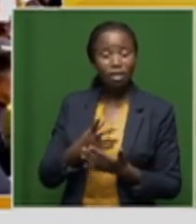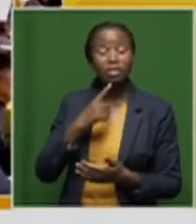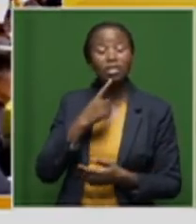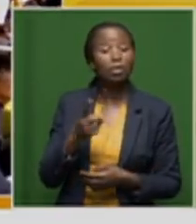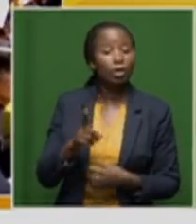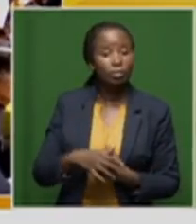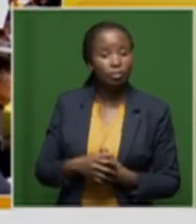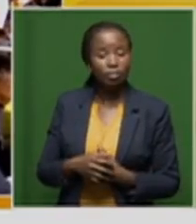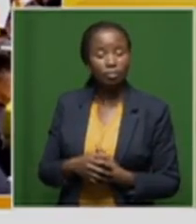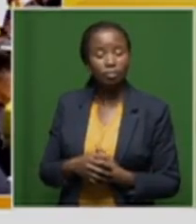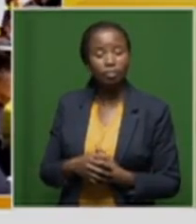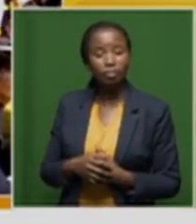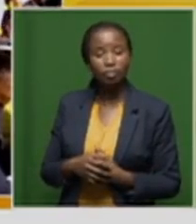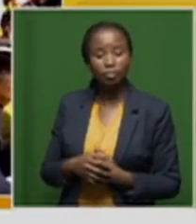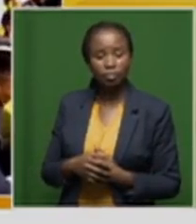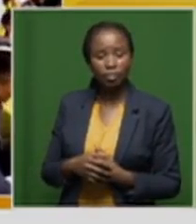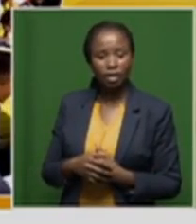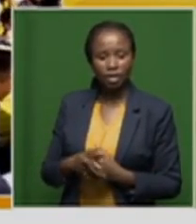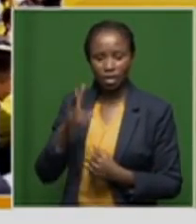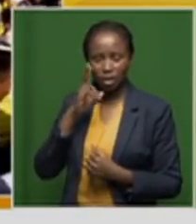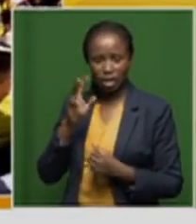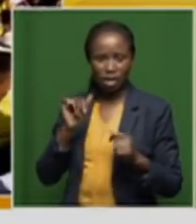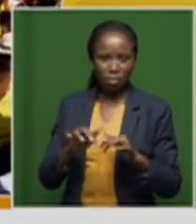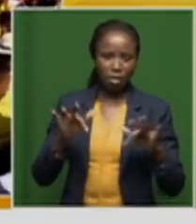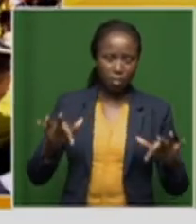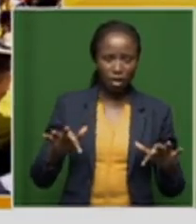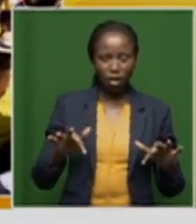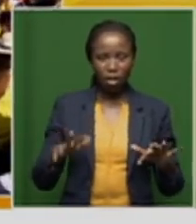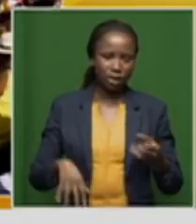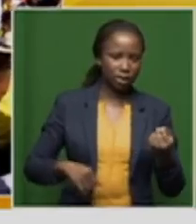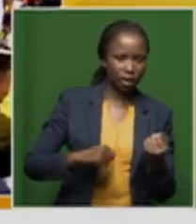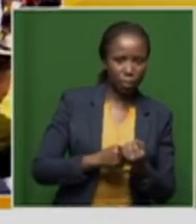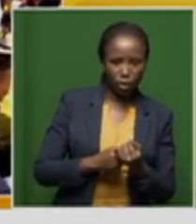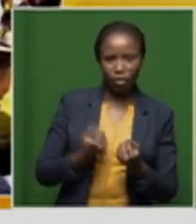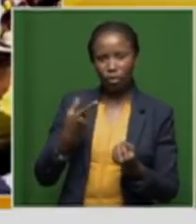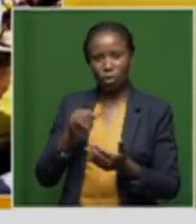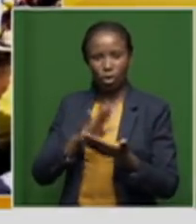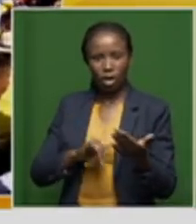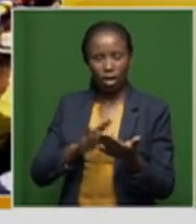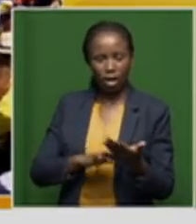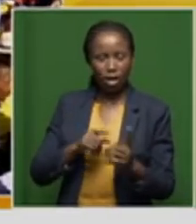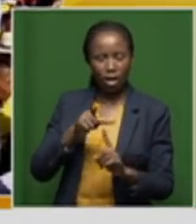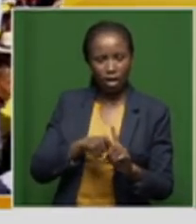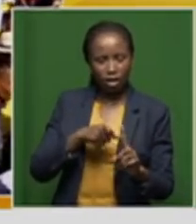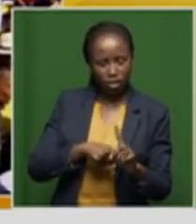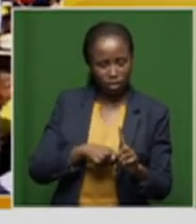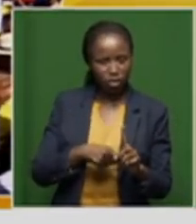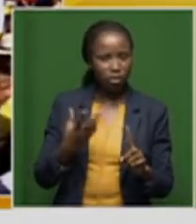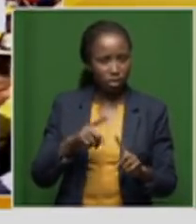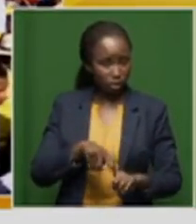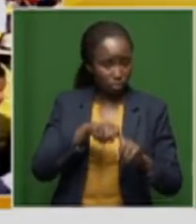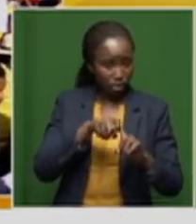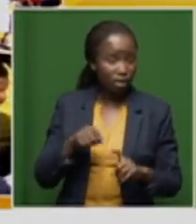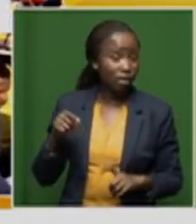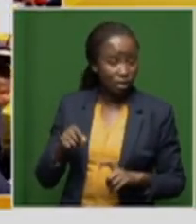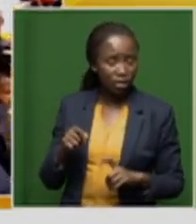you that the likes of Carl Niehaus and the likes of the Ace Makashule, suspended Secretary General of the ANC, they are going